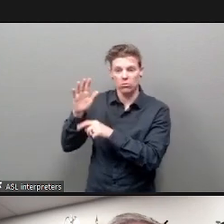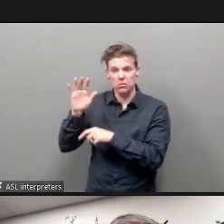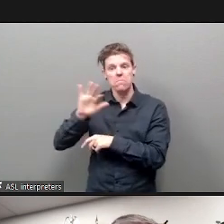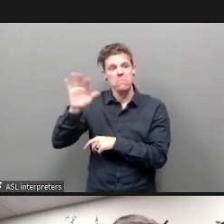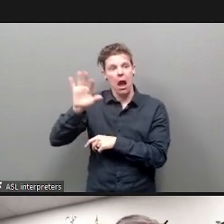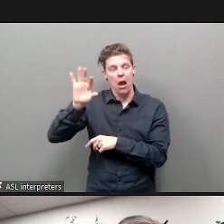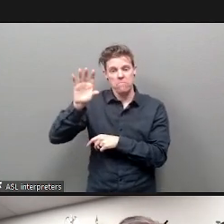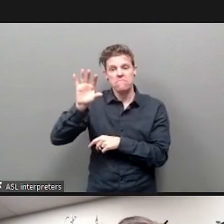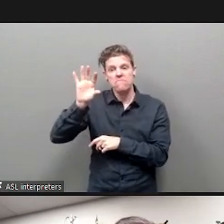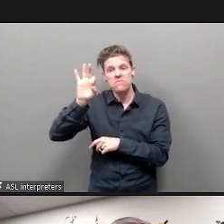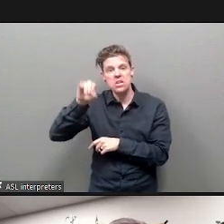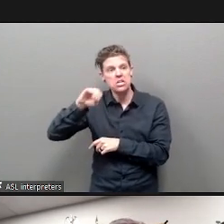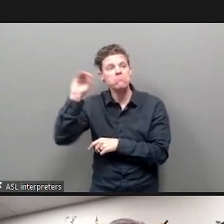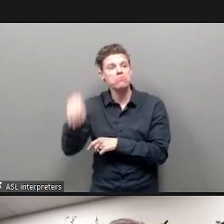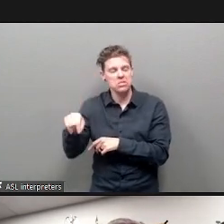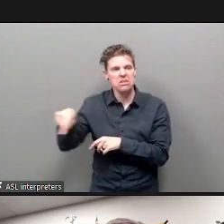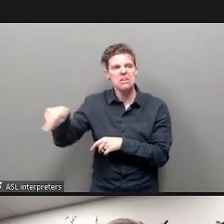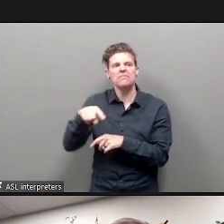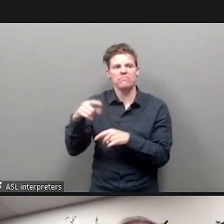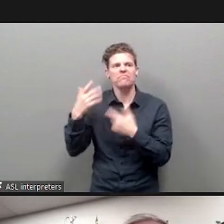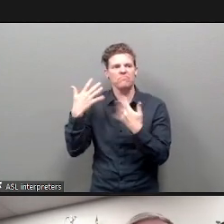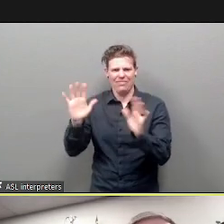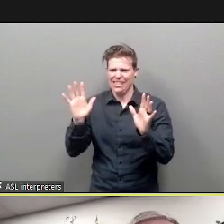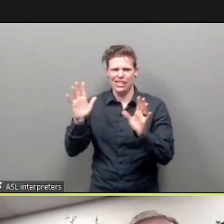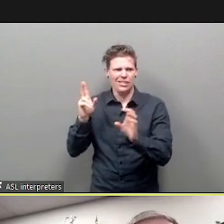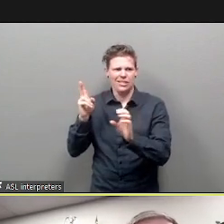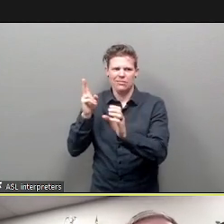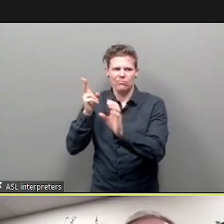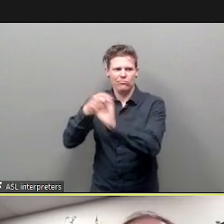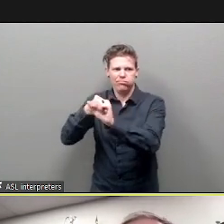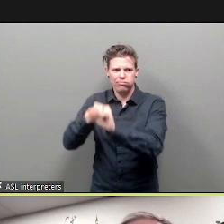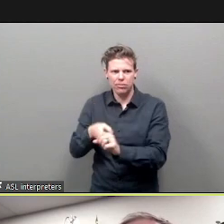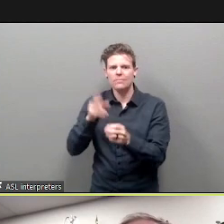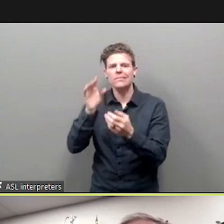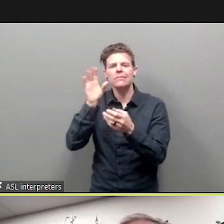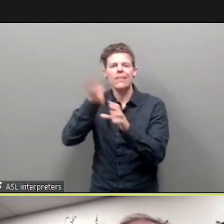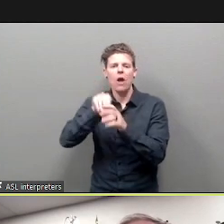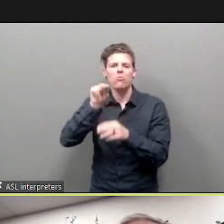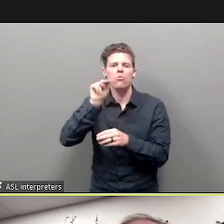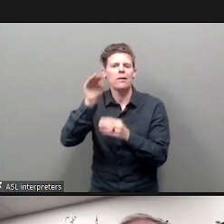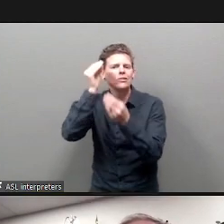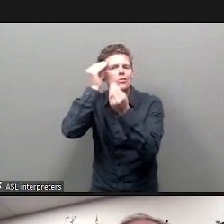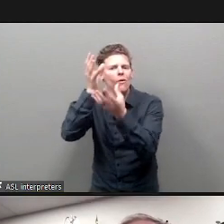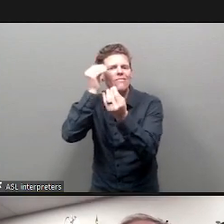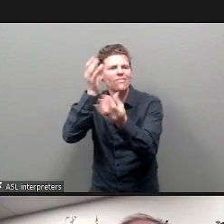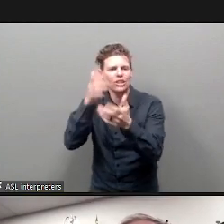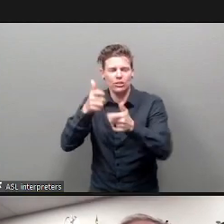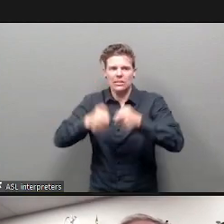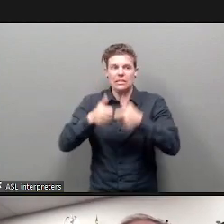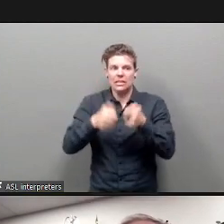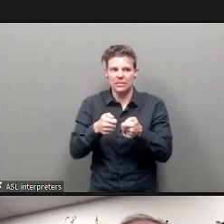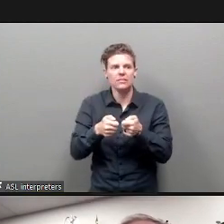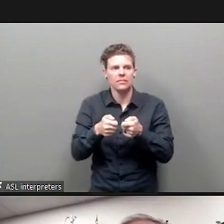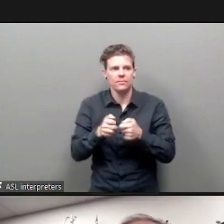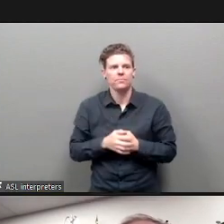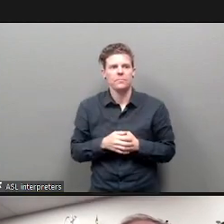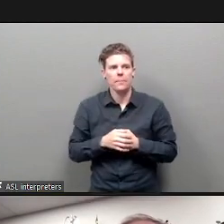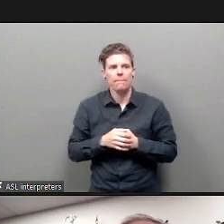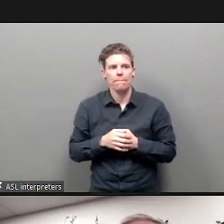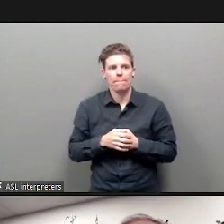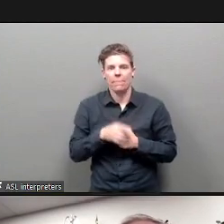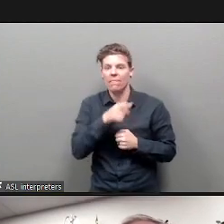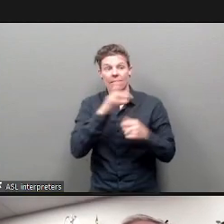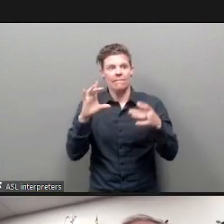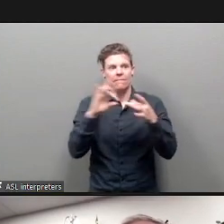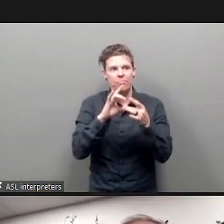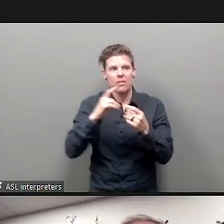up for NM Notify. The only issue that we're having with them right now is that it is linked to Apple and Google. And so